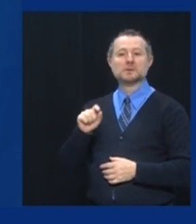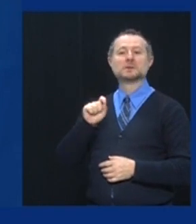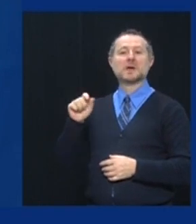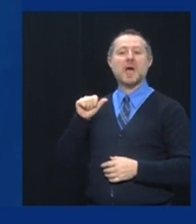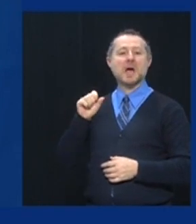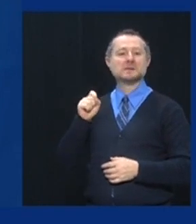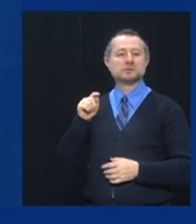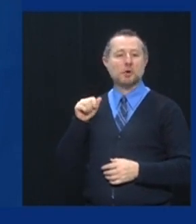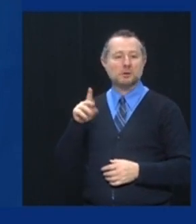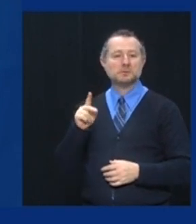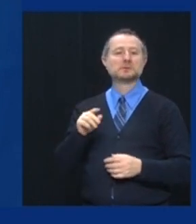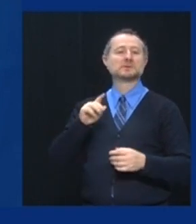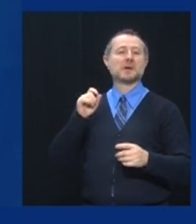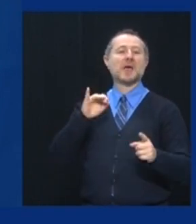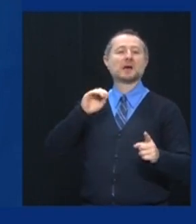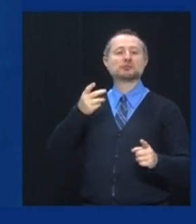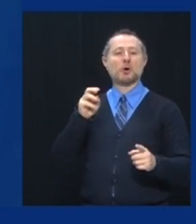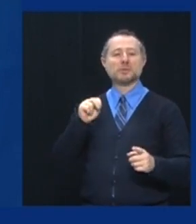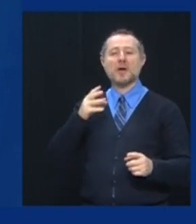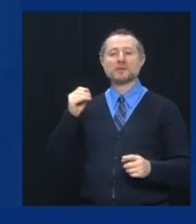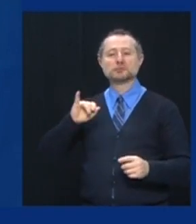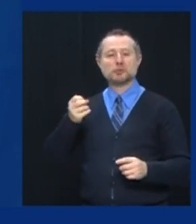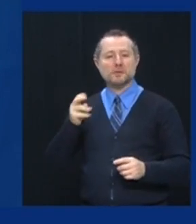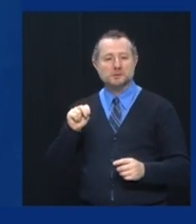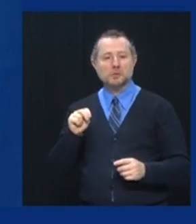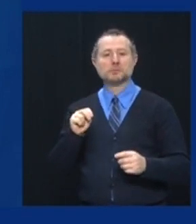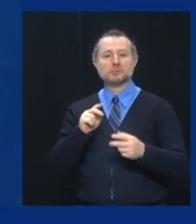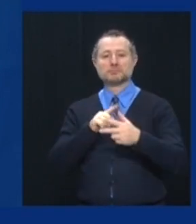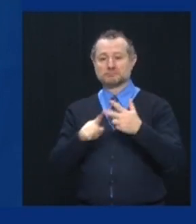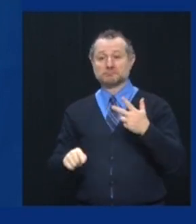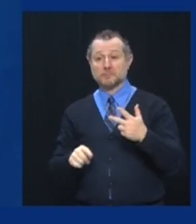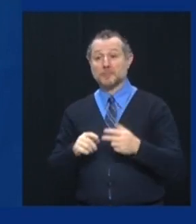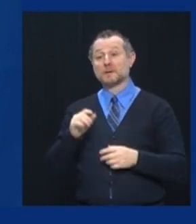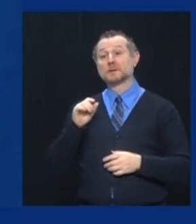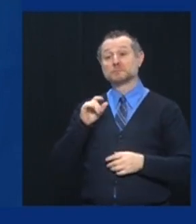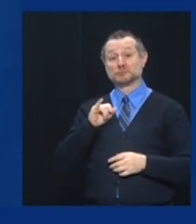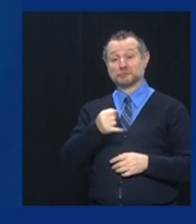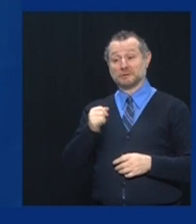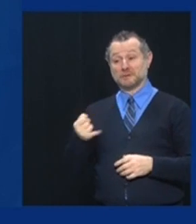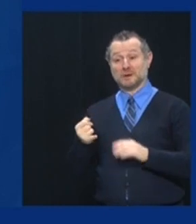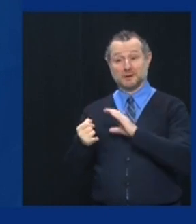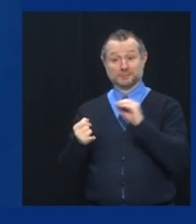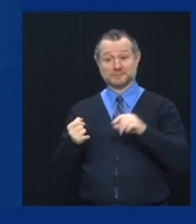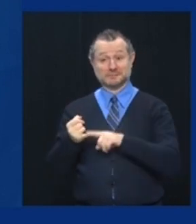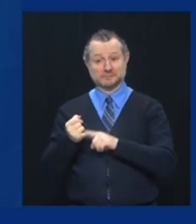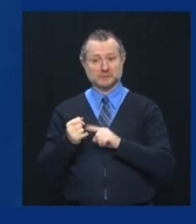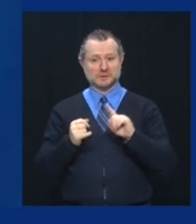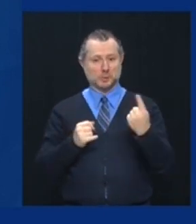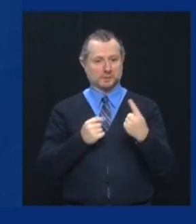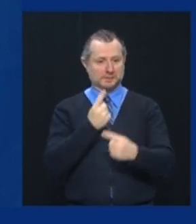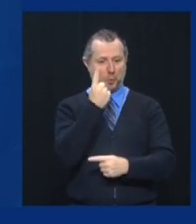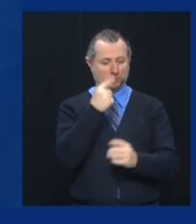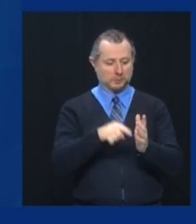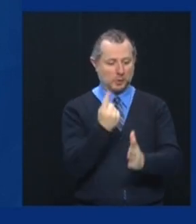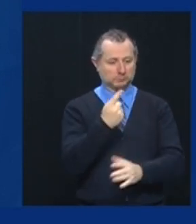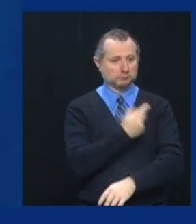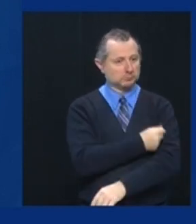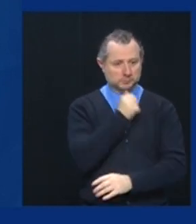single-dose vaccine, which is a lot easier. There are other drug companies that are also working on vaccines. So we